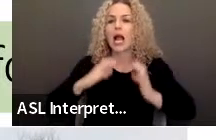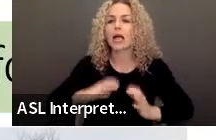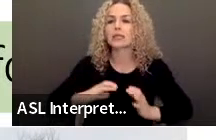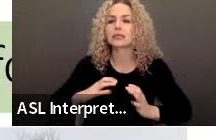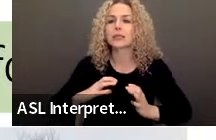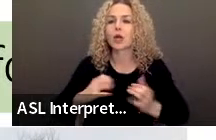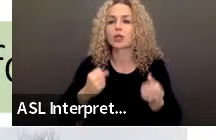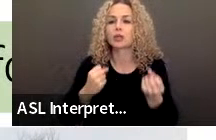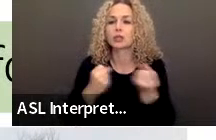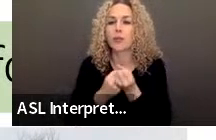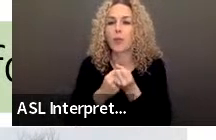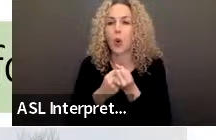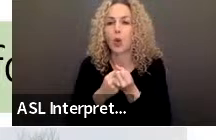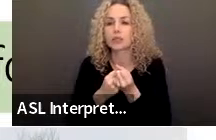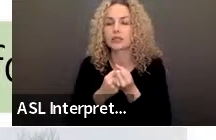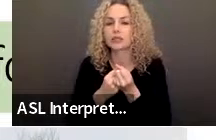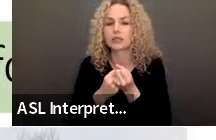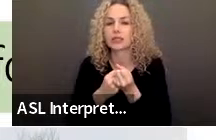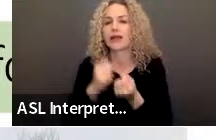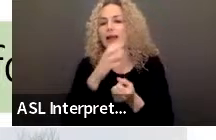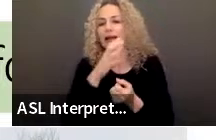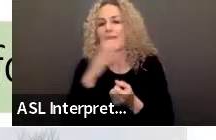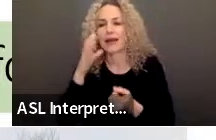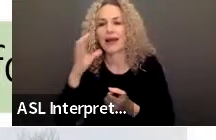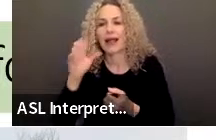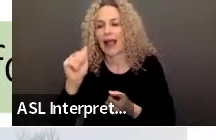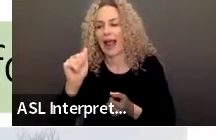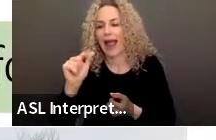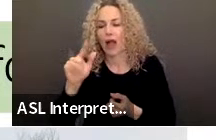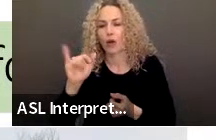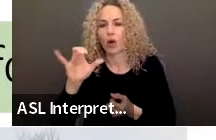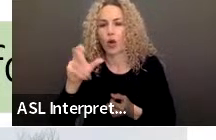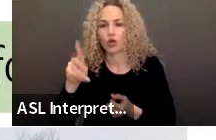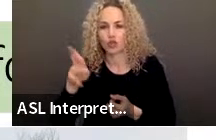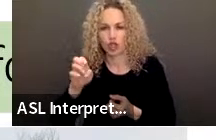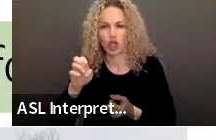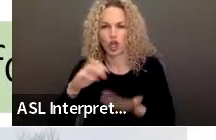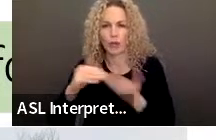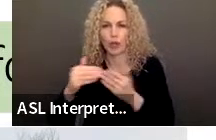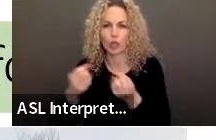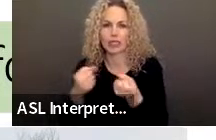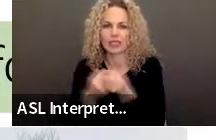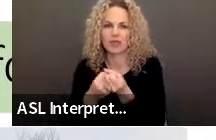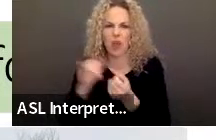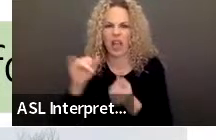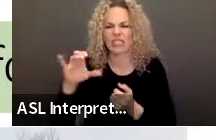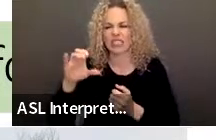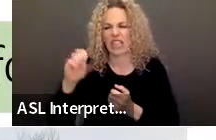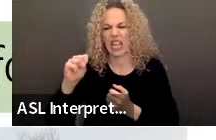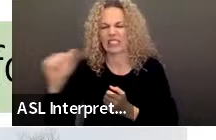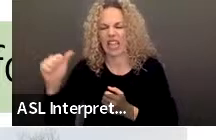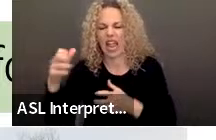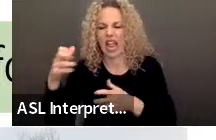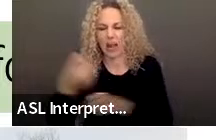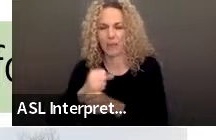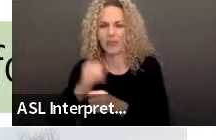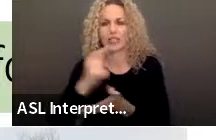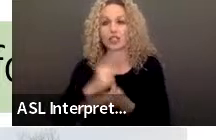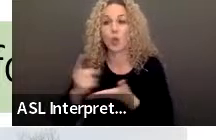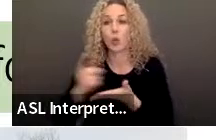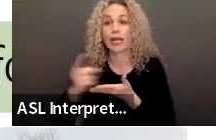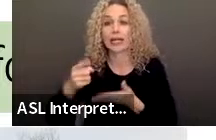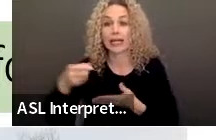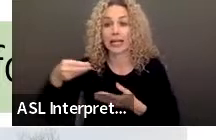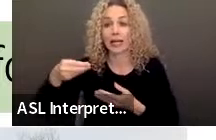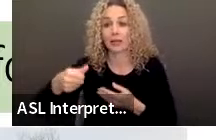supported agriculture, or community supported agriculture is another way people describe it. And it's a weekly subscription